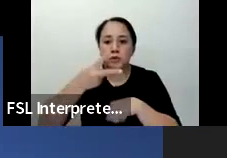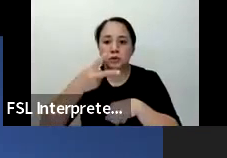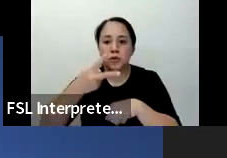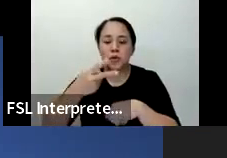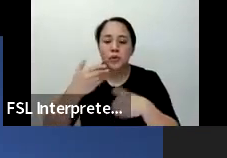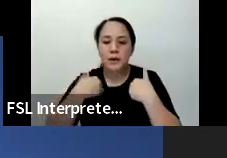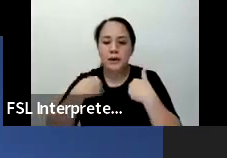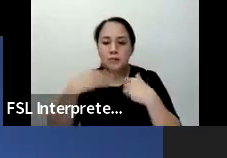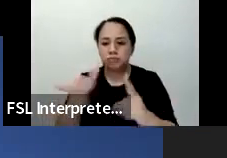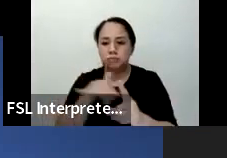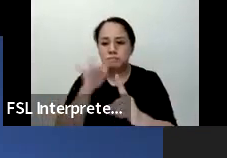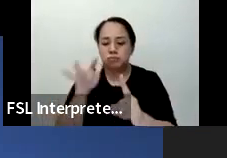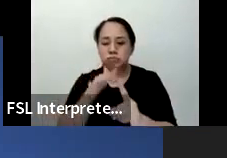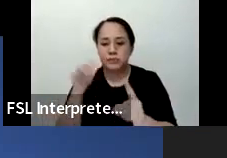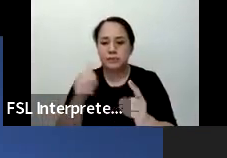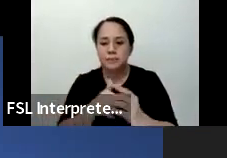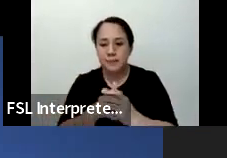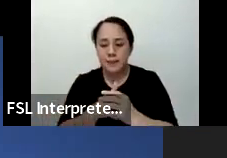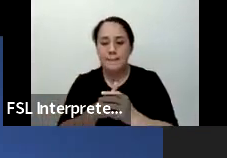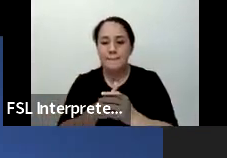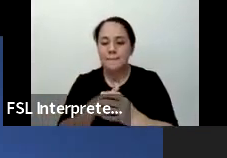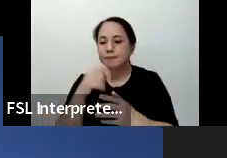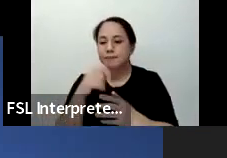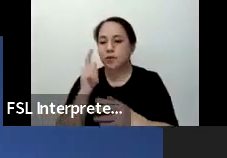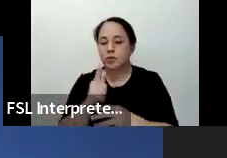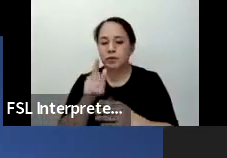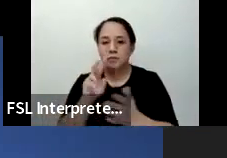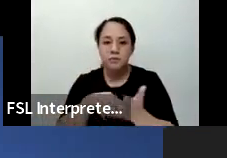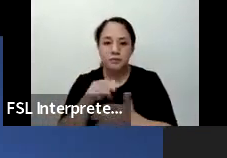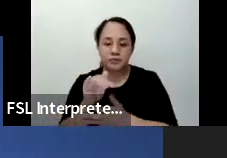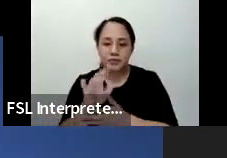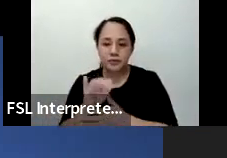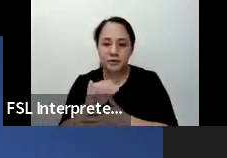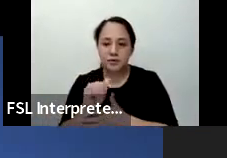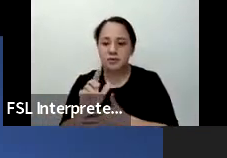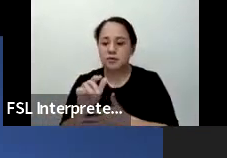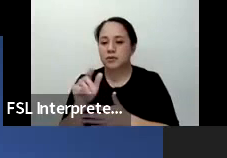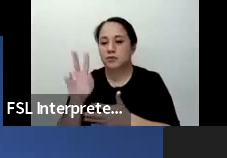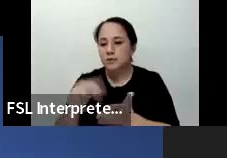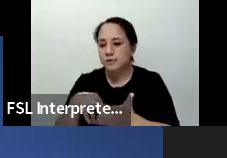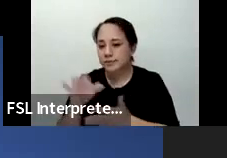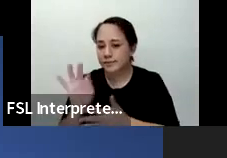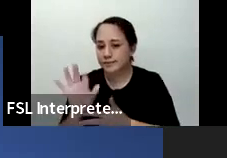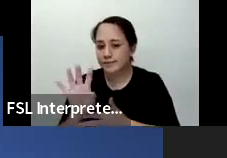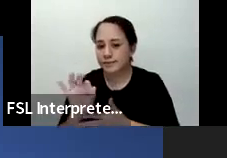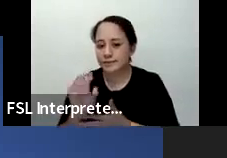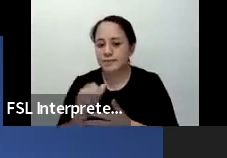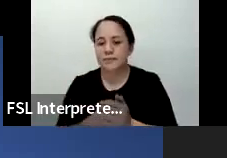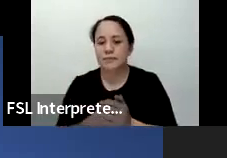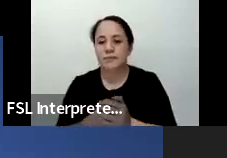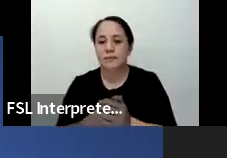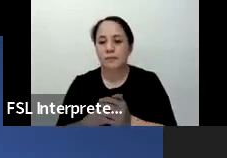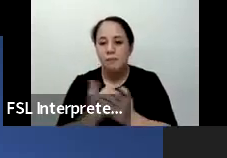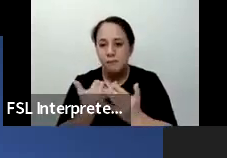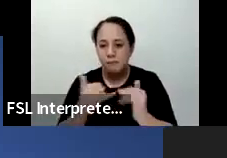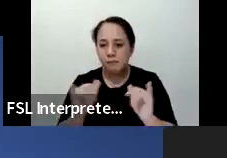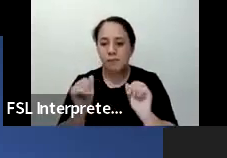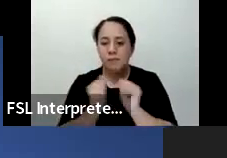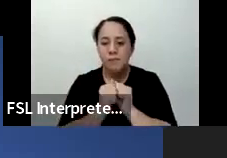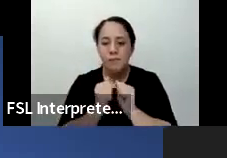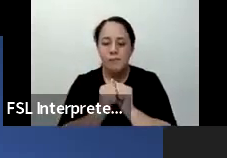have observed in 2015 to 2019. And then also